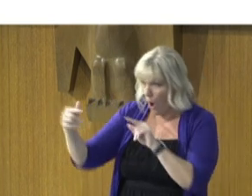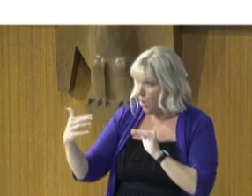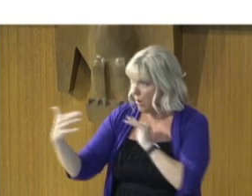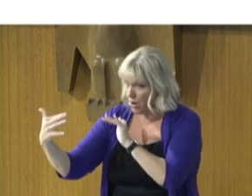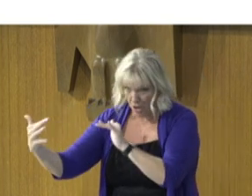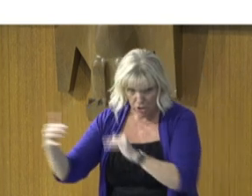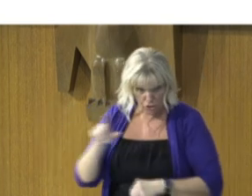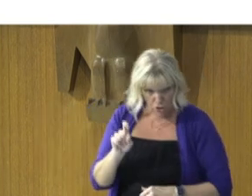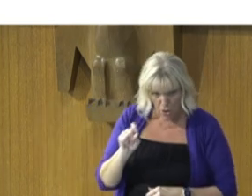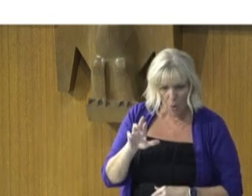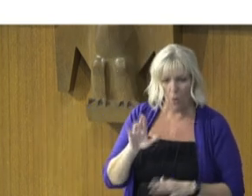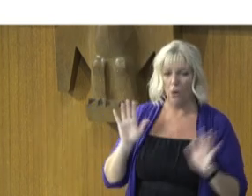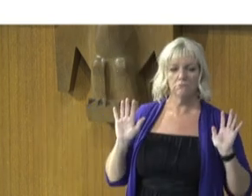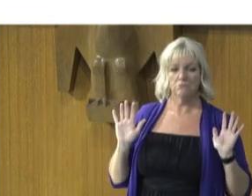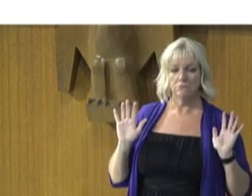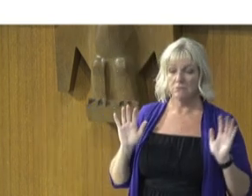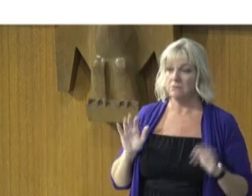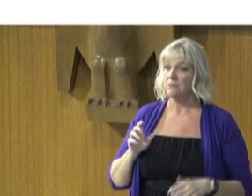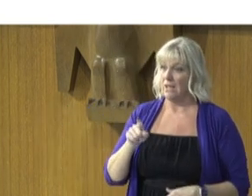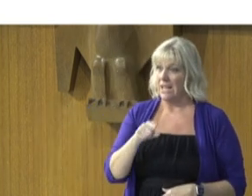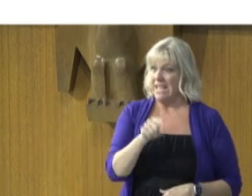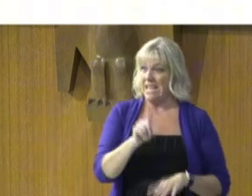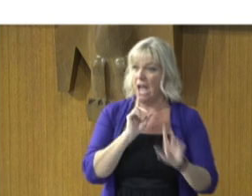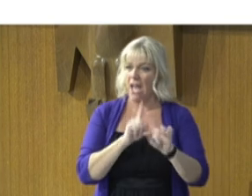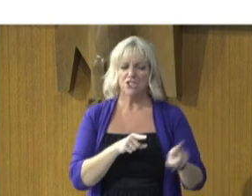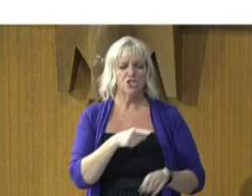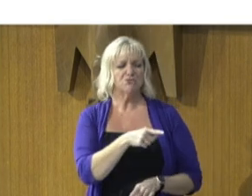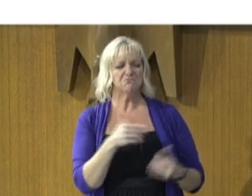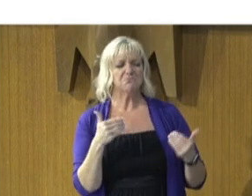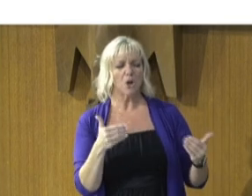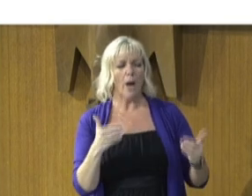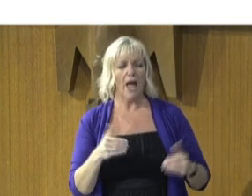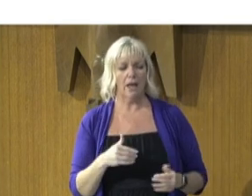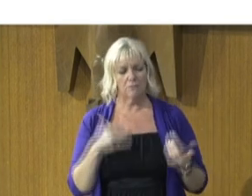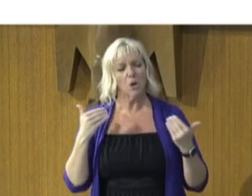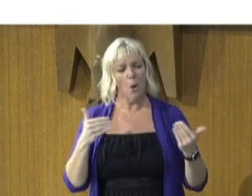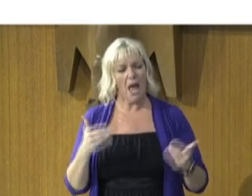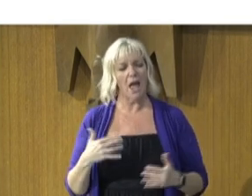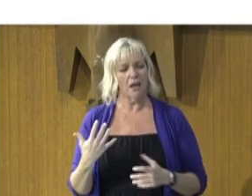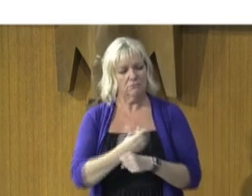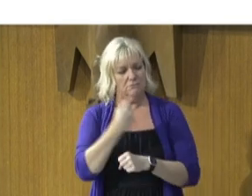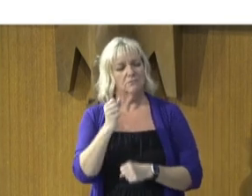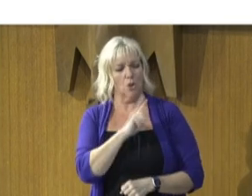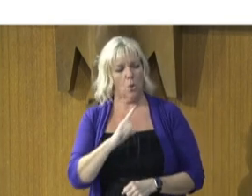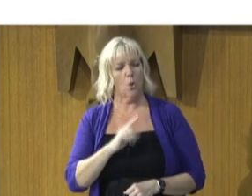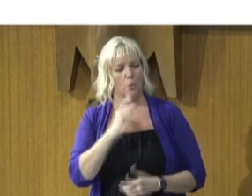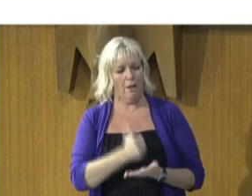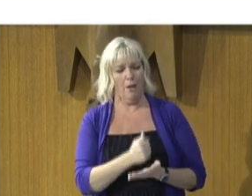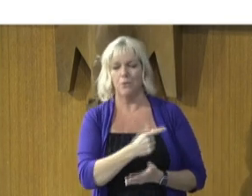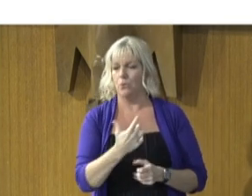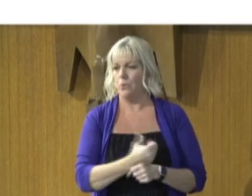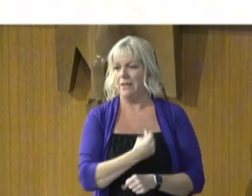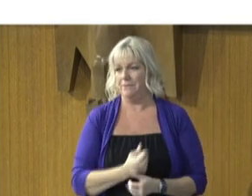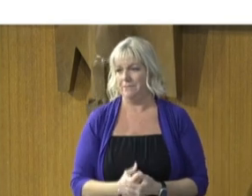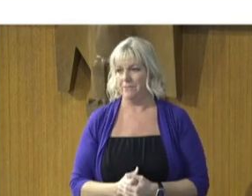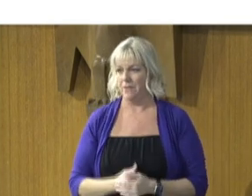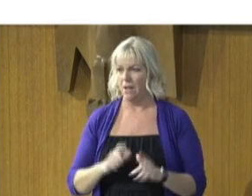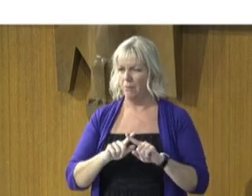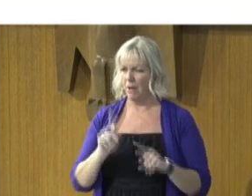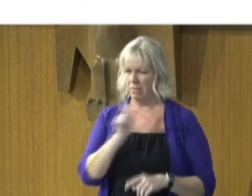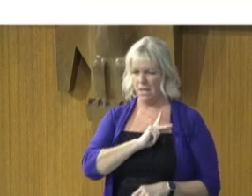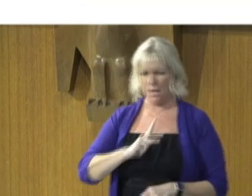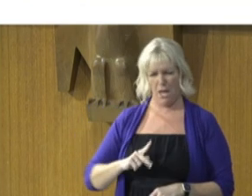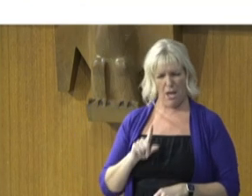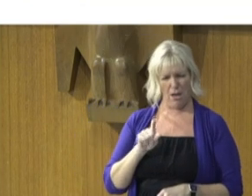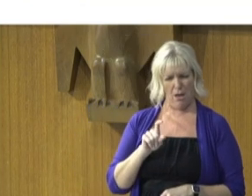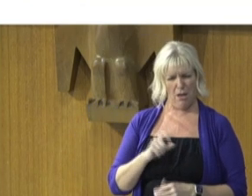shall we refrain?" He answered him, "Go up and triumph. The Lord will give it into the hand of the king." But the king said to